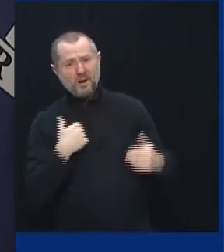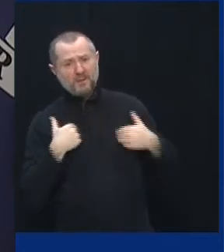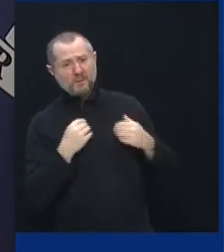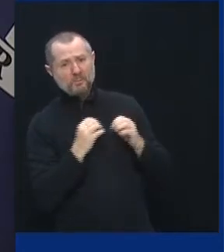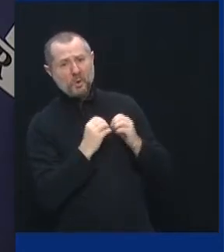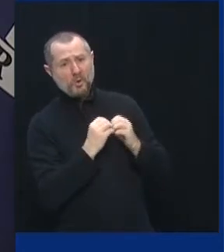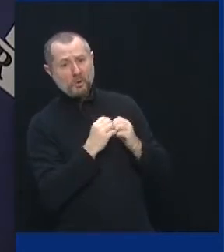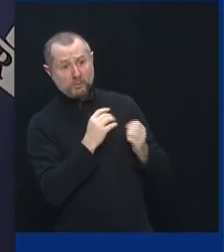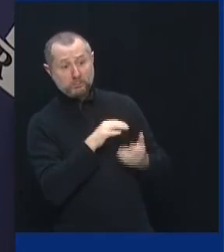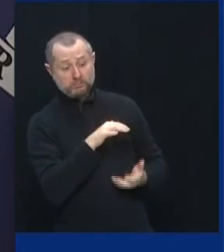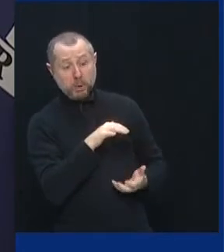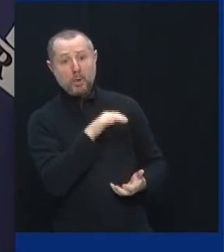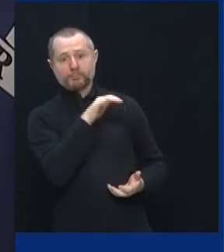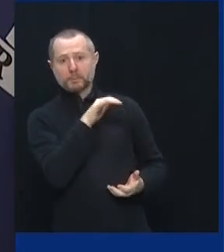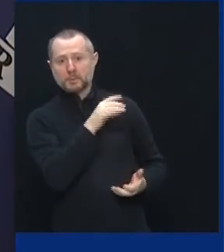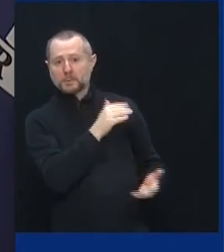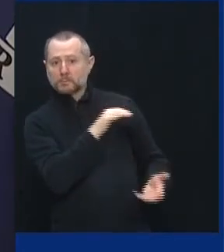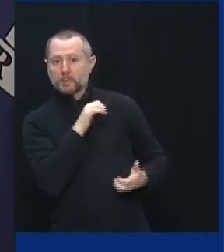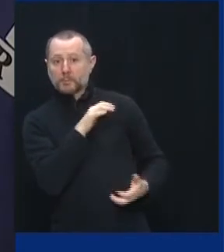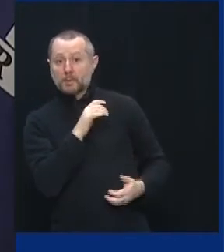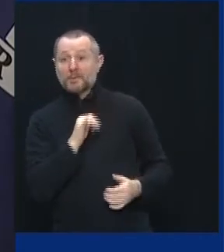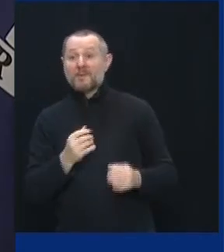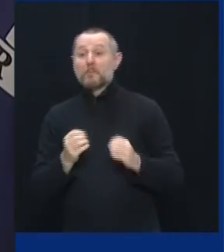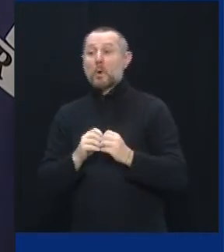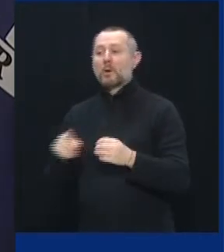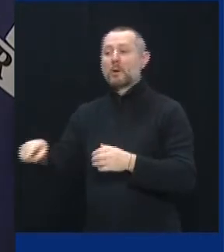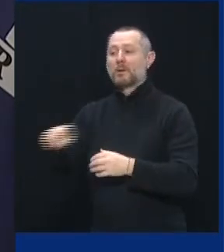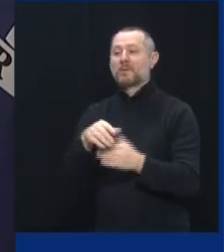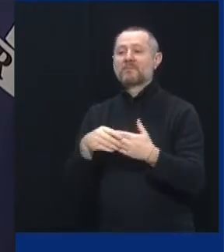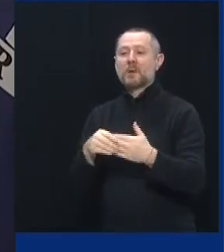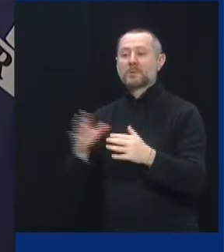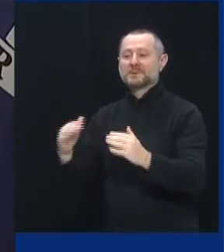vaccine now, so there is more flexibility in the system.